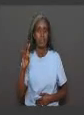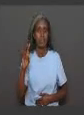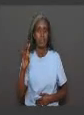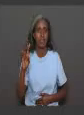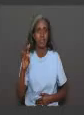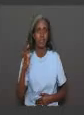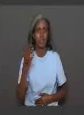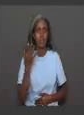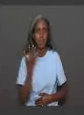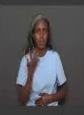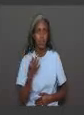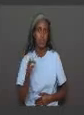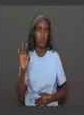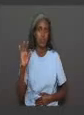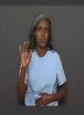17,